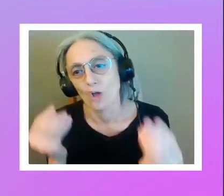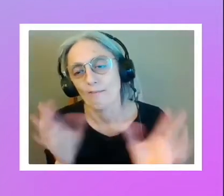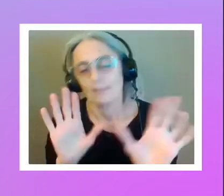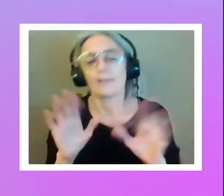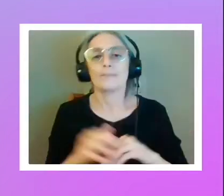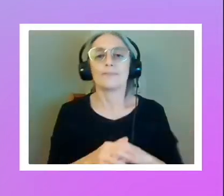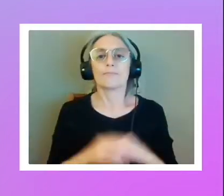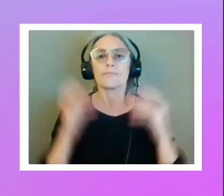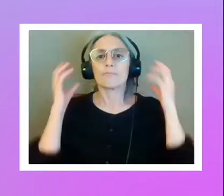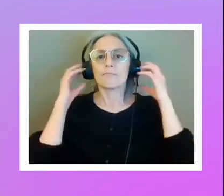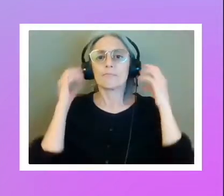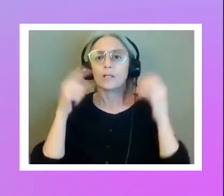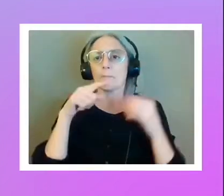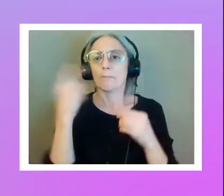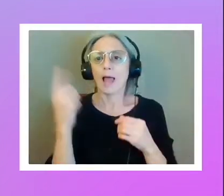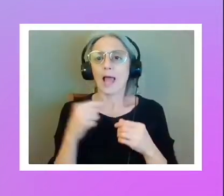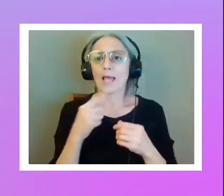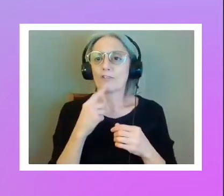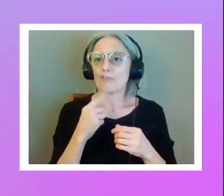are some black and red